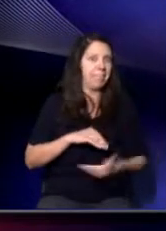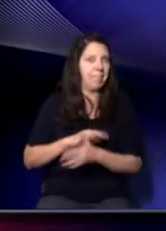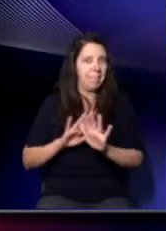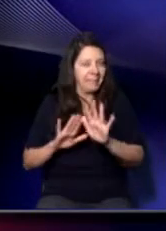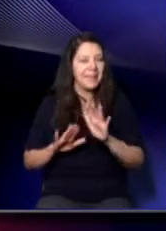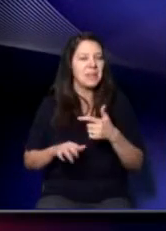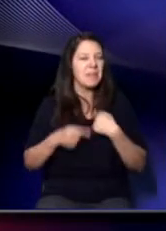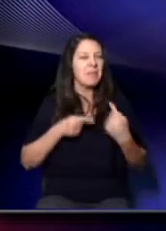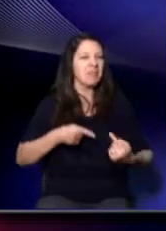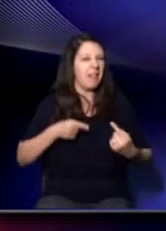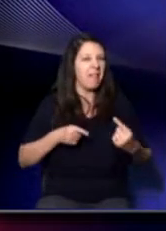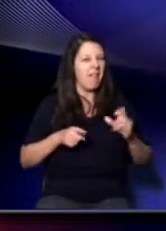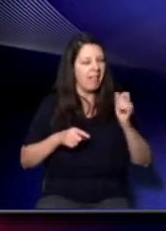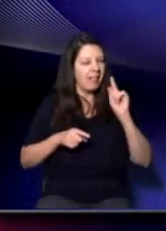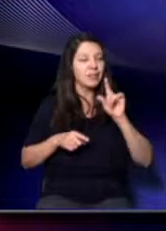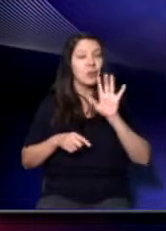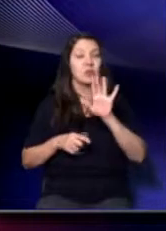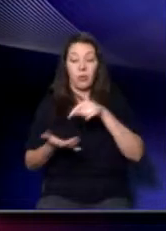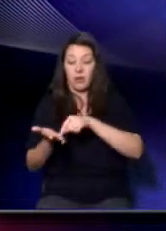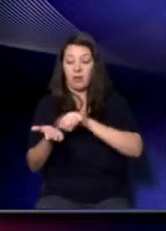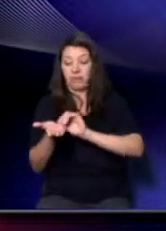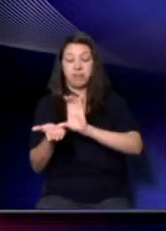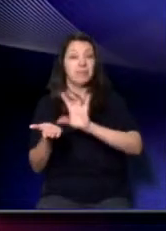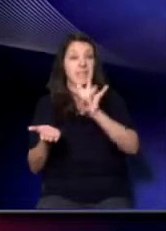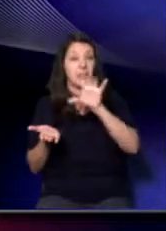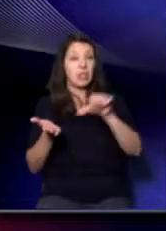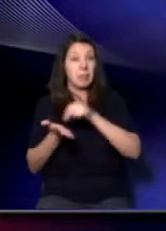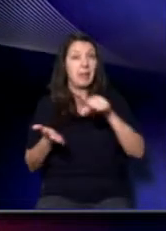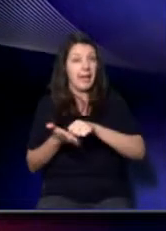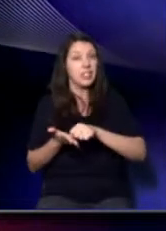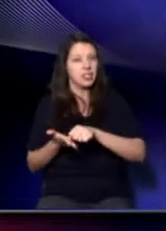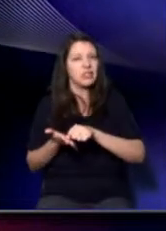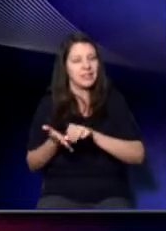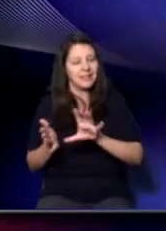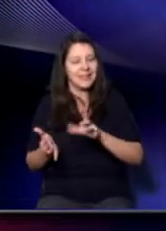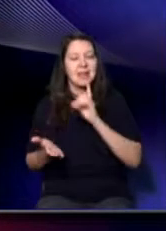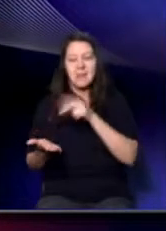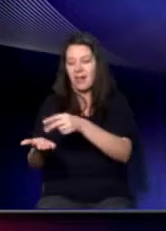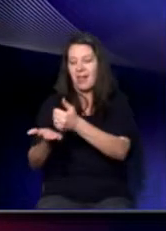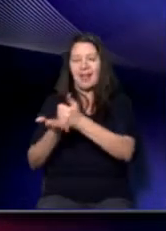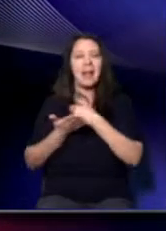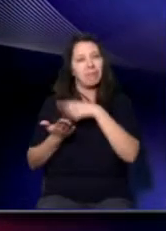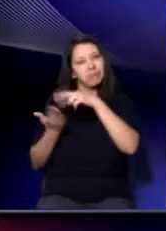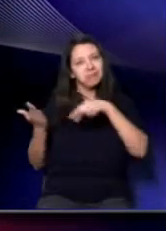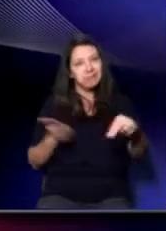you sent gave me something to do at 2 in the morning, and